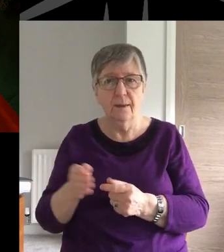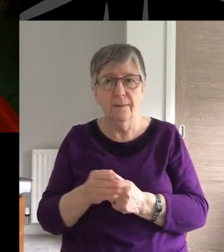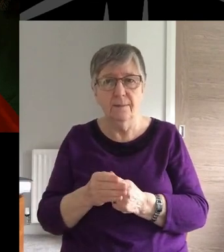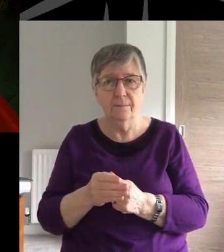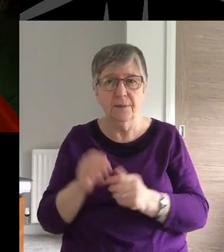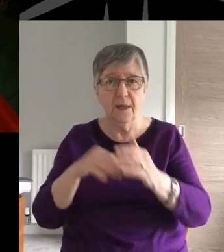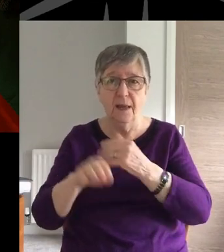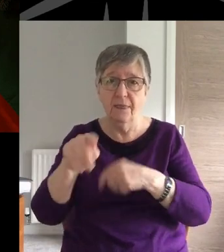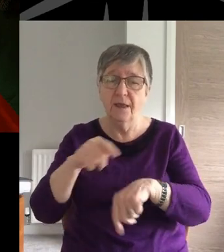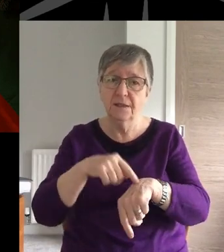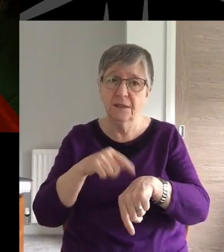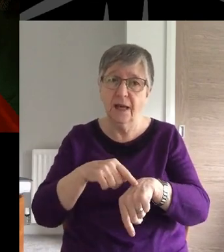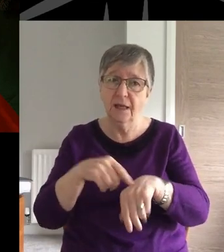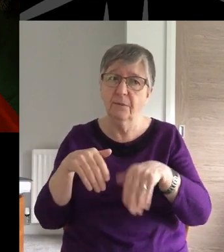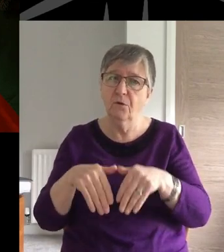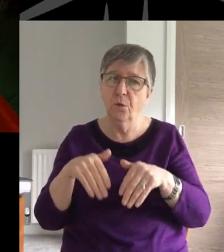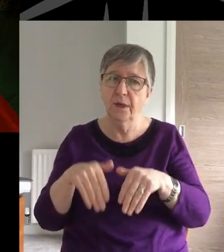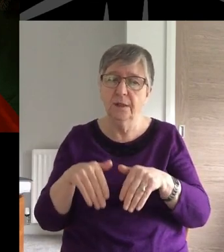And in this time of waiting,